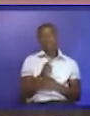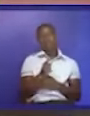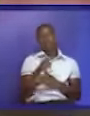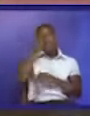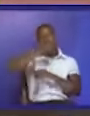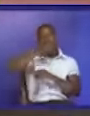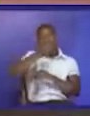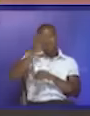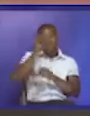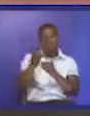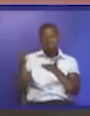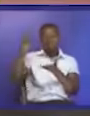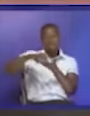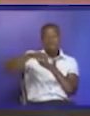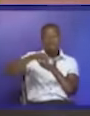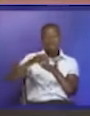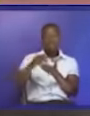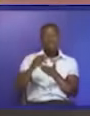rise again.